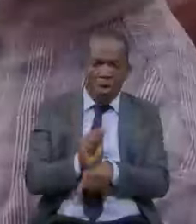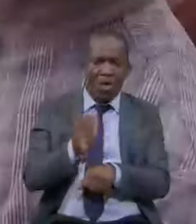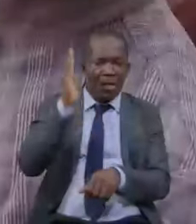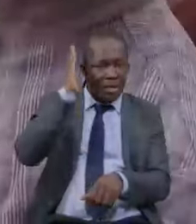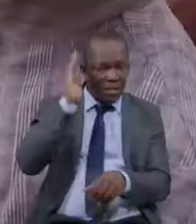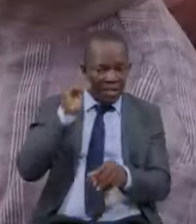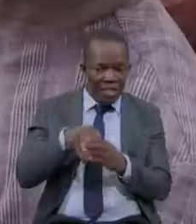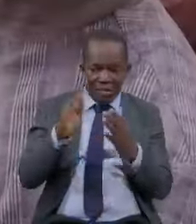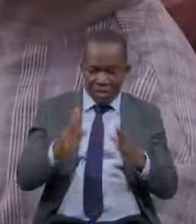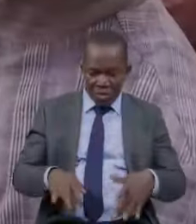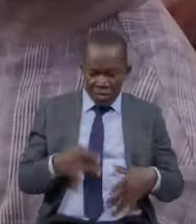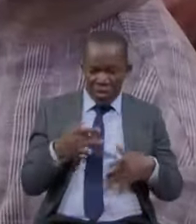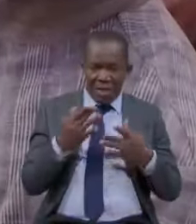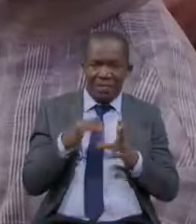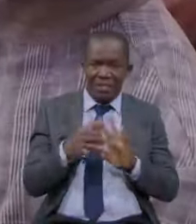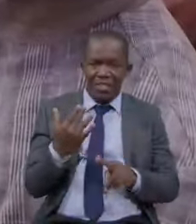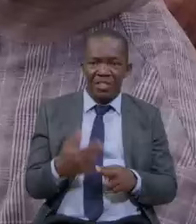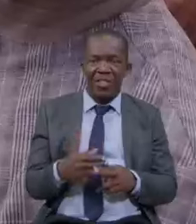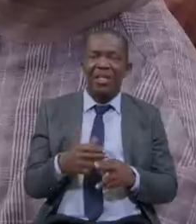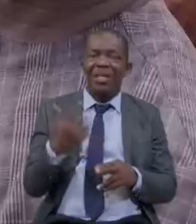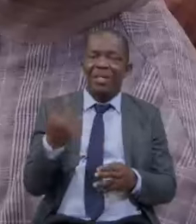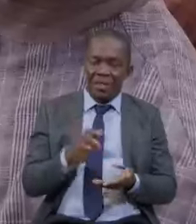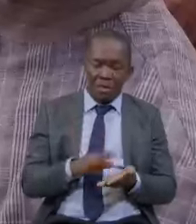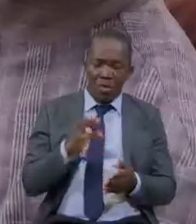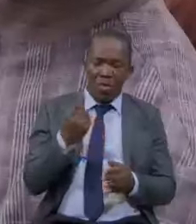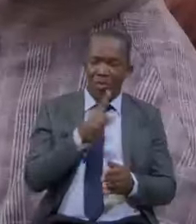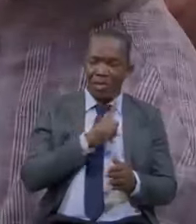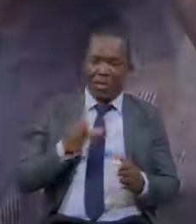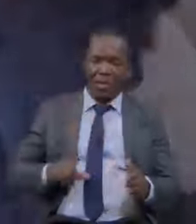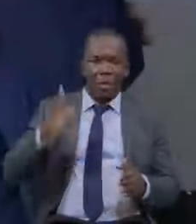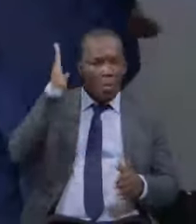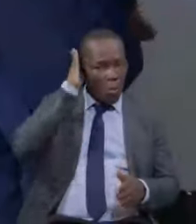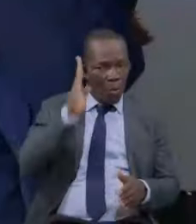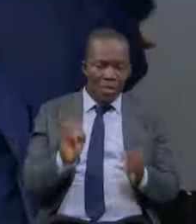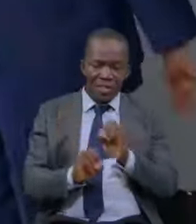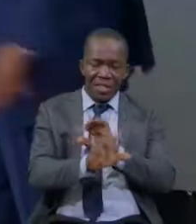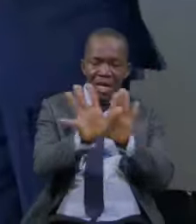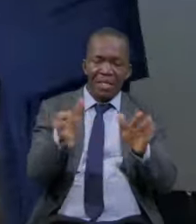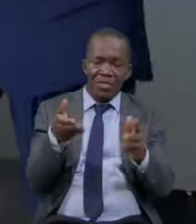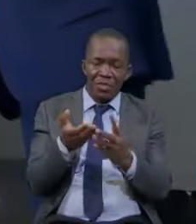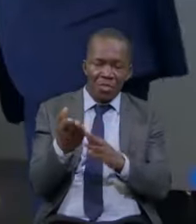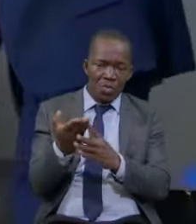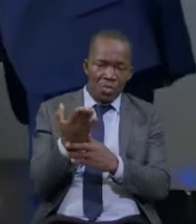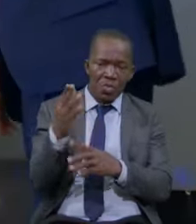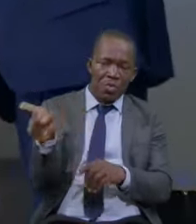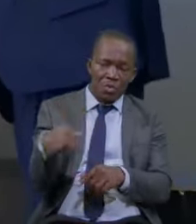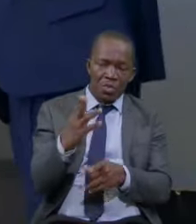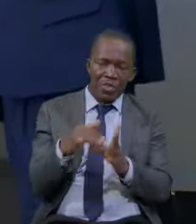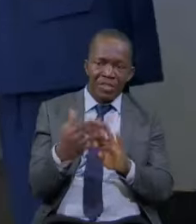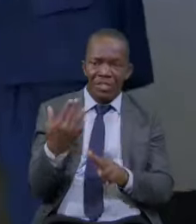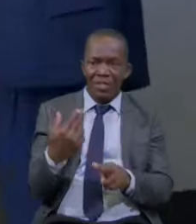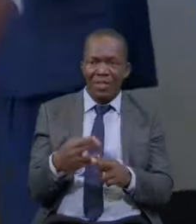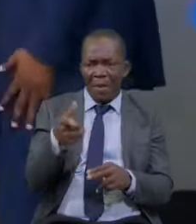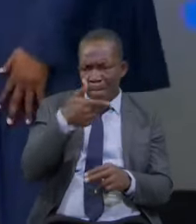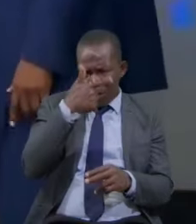forth through you because of the power that worketh in you. Look at verse 21. It